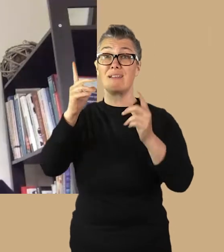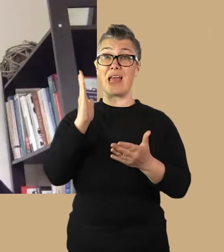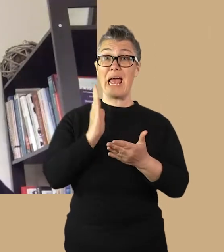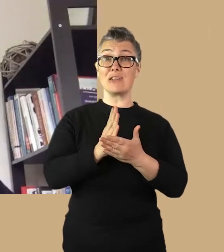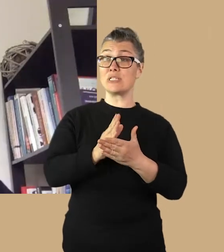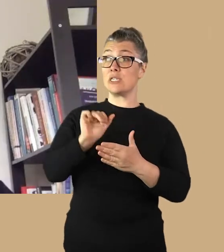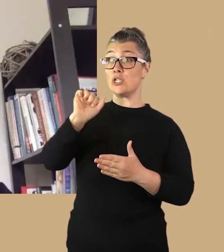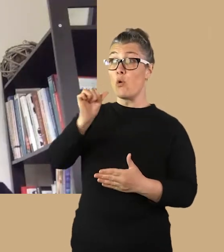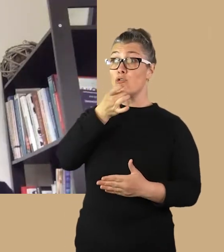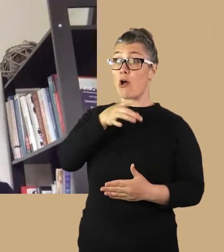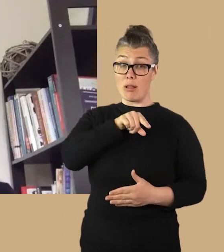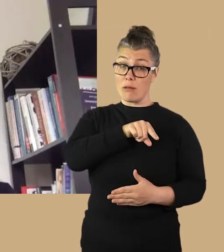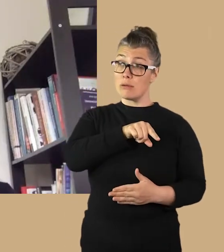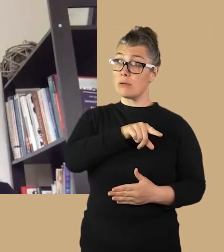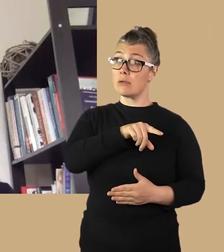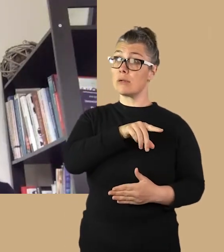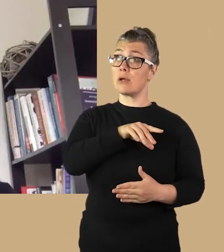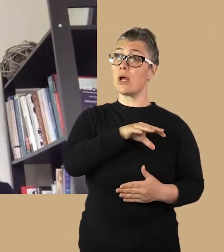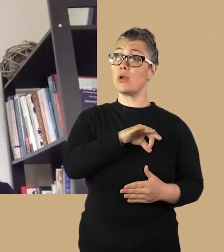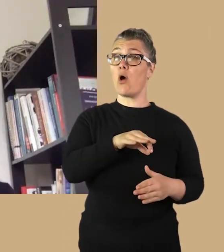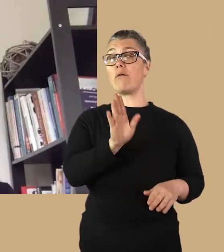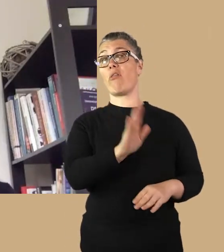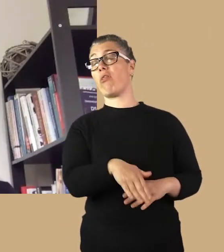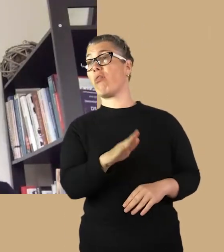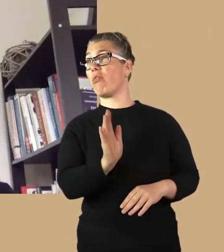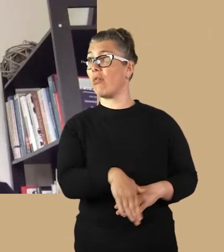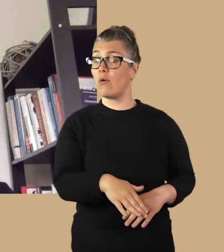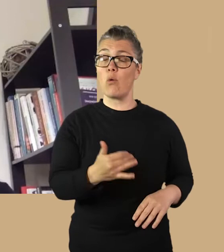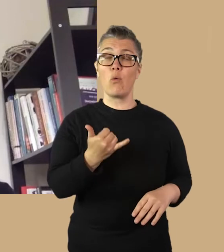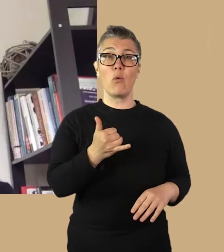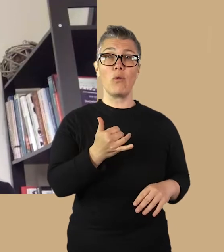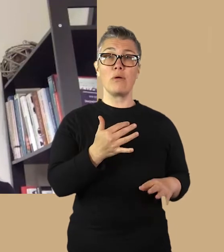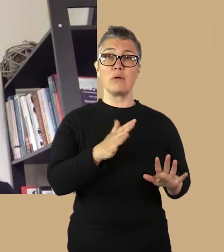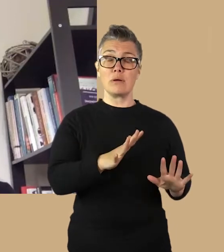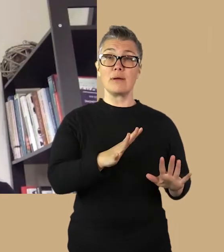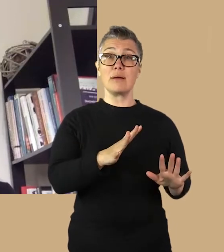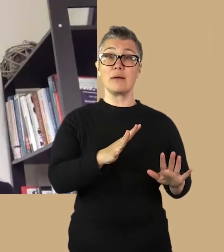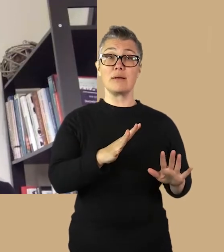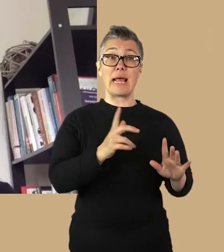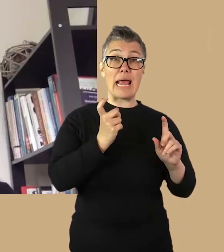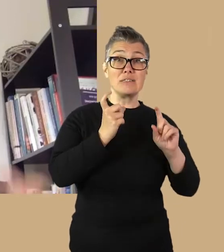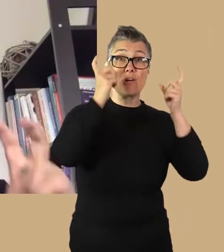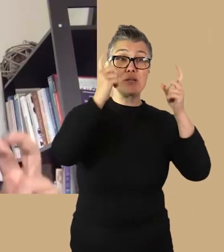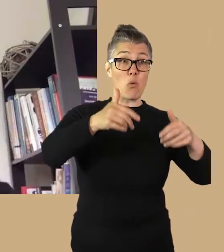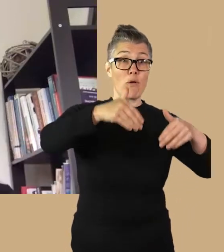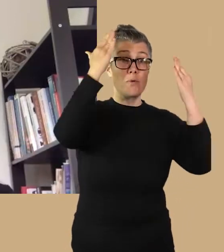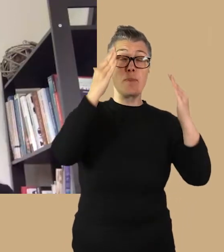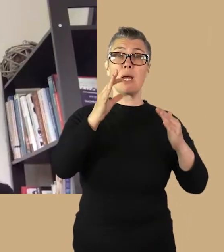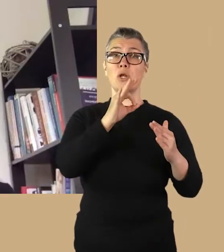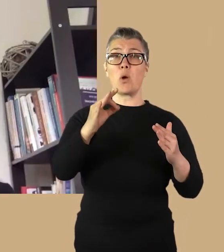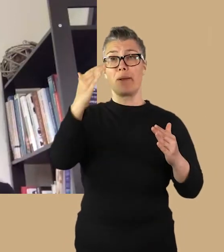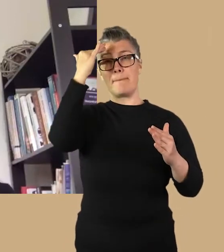might not be procrastinating, and having anxiety or feeling overwhelmed is not a mental